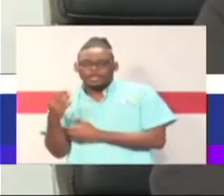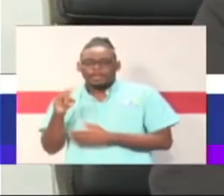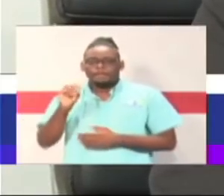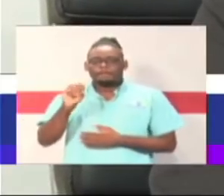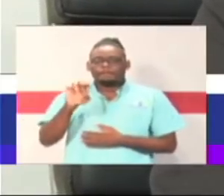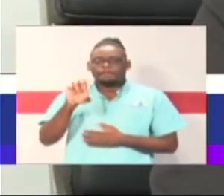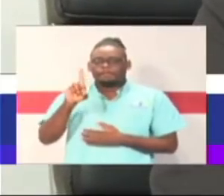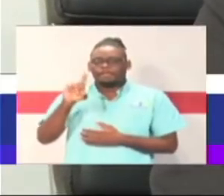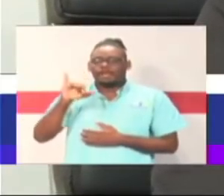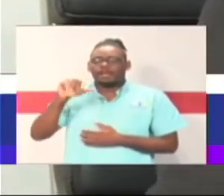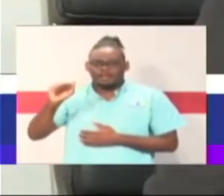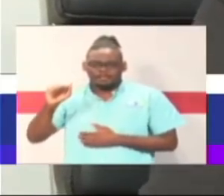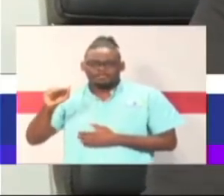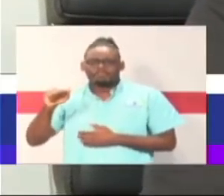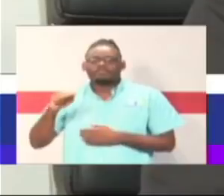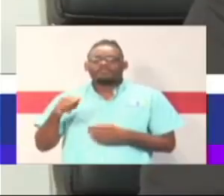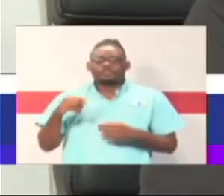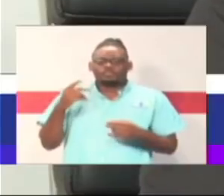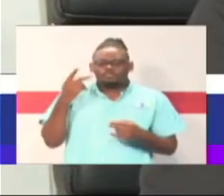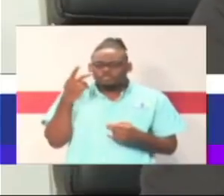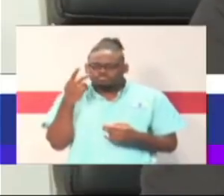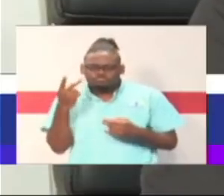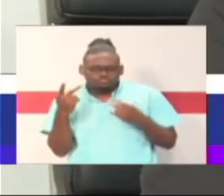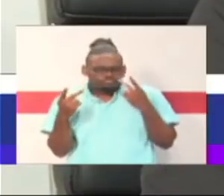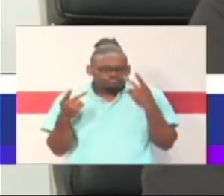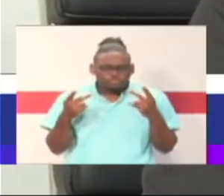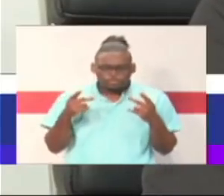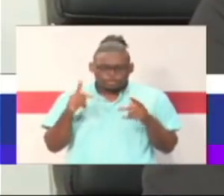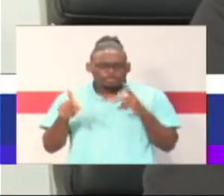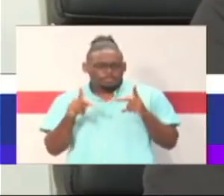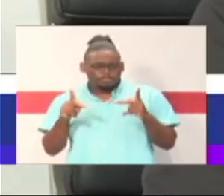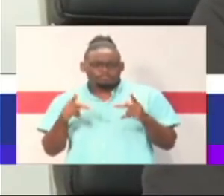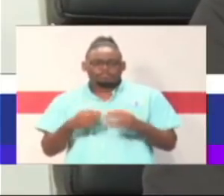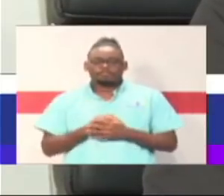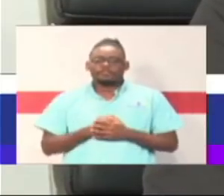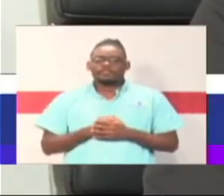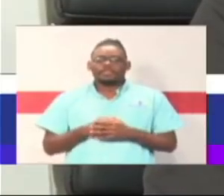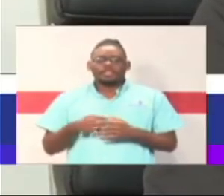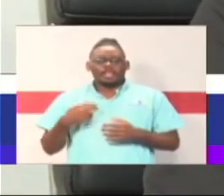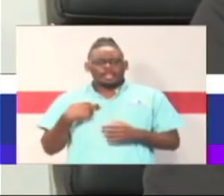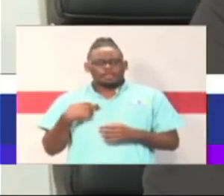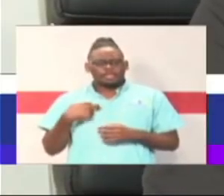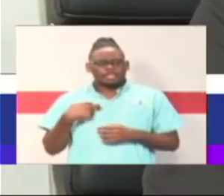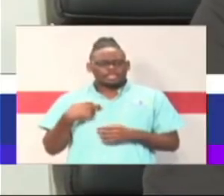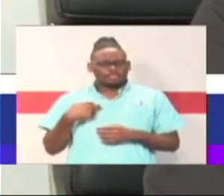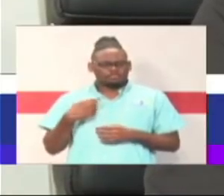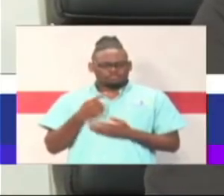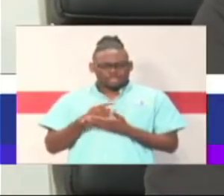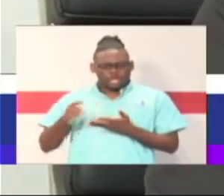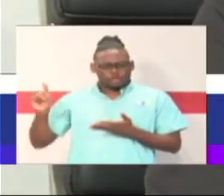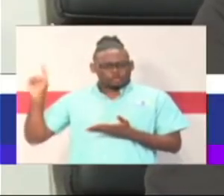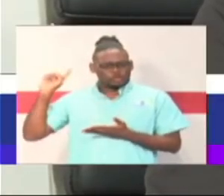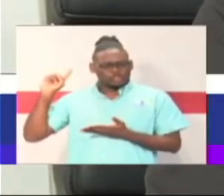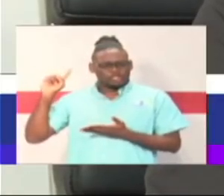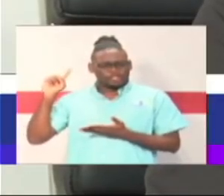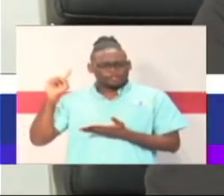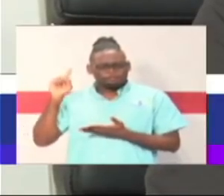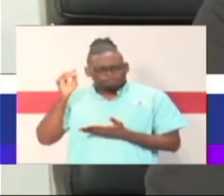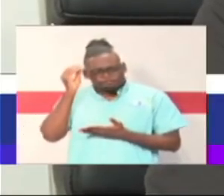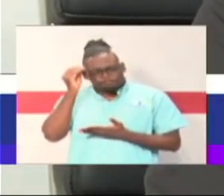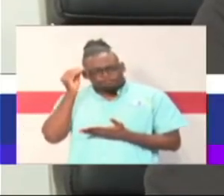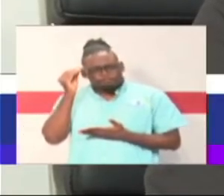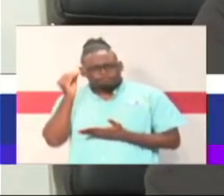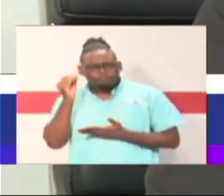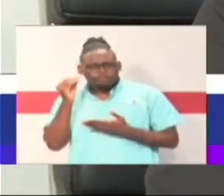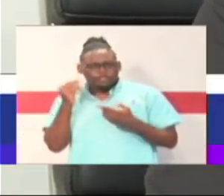and listening public. So I was here approximately a week ago, and I would have announced the